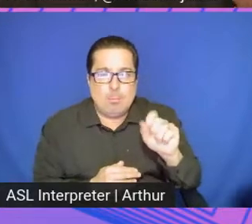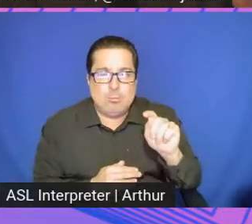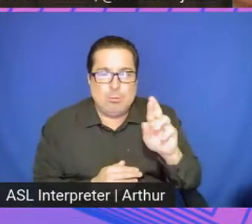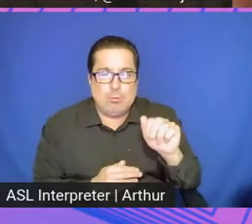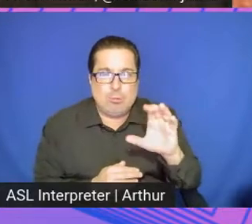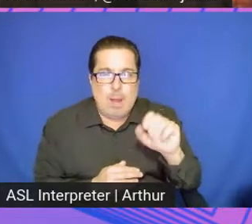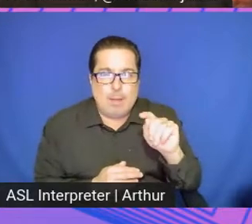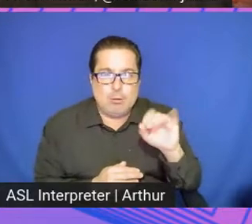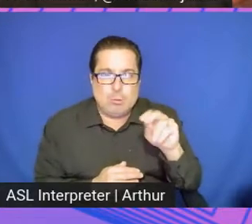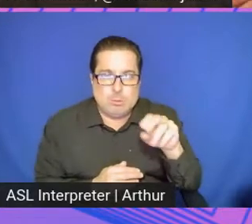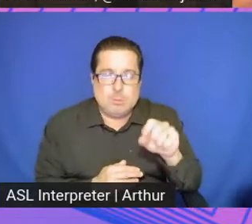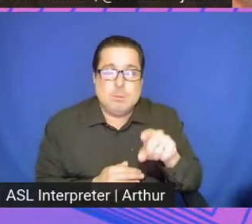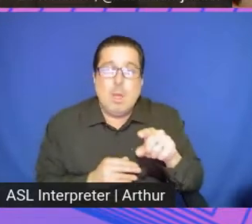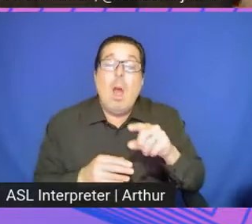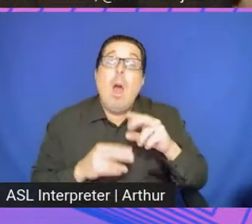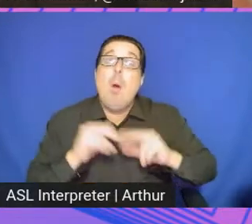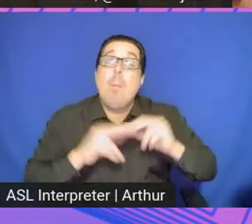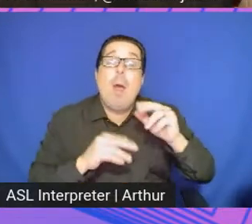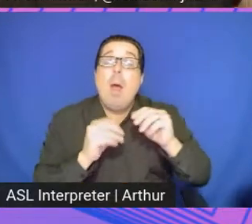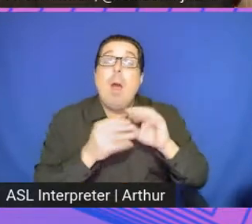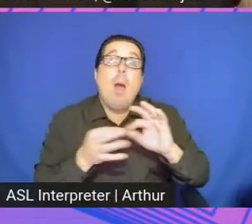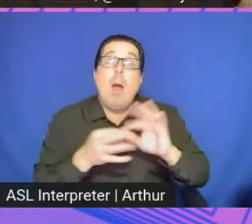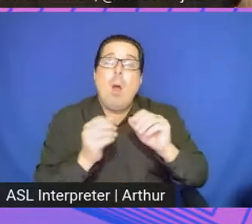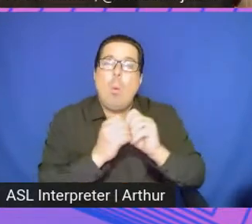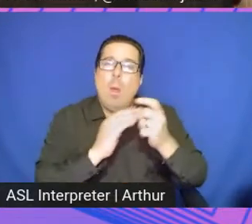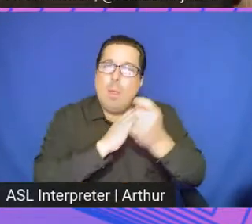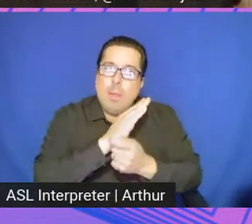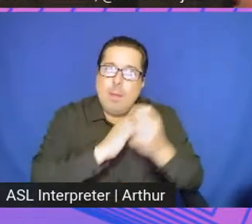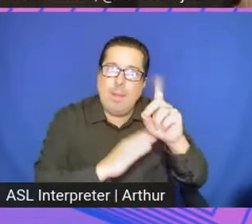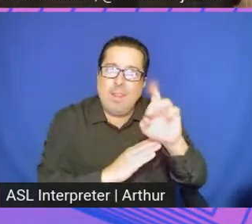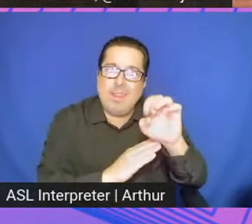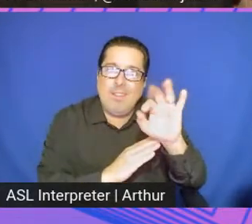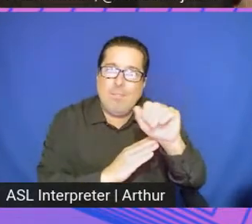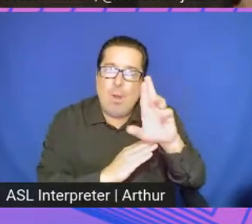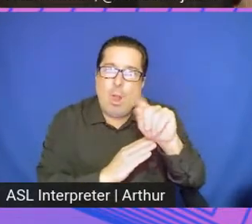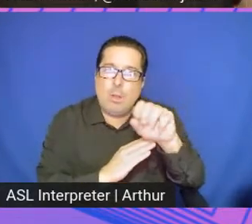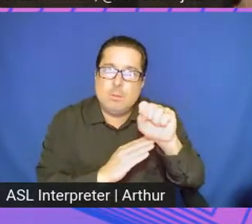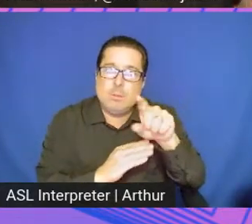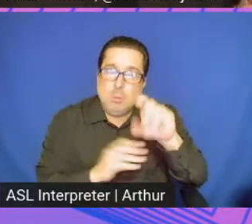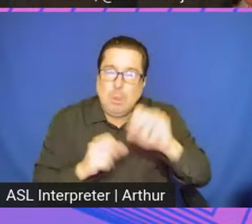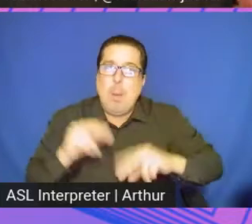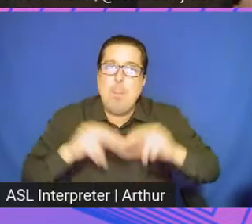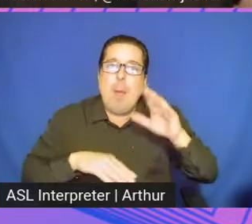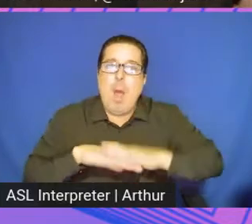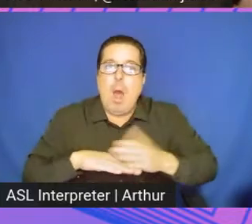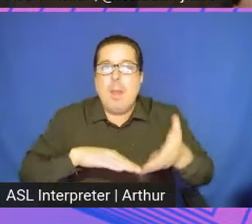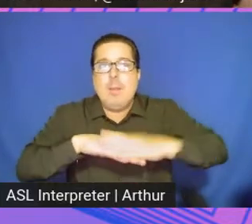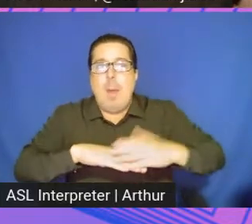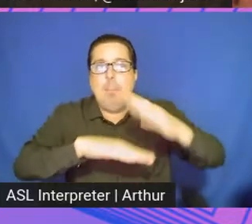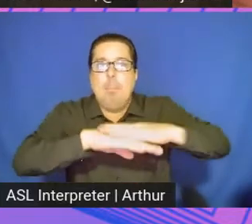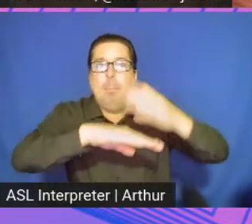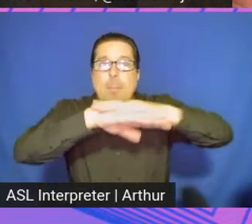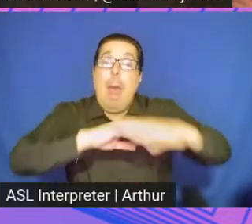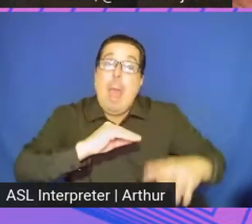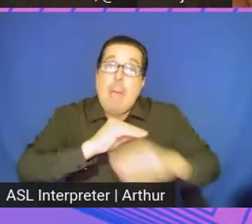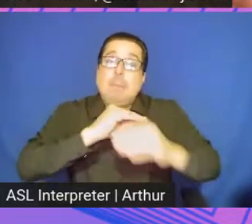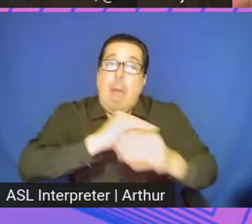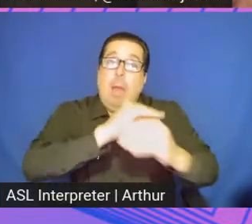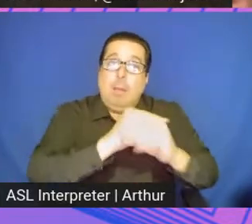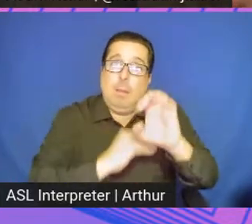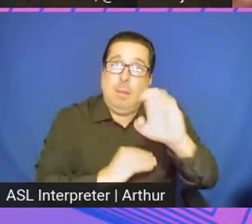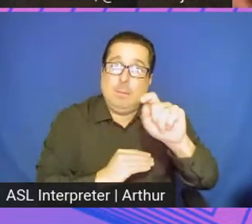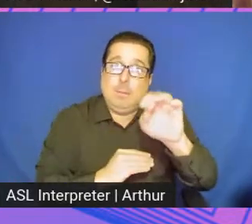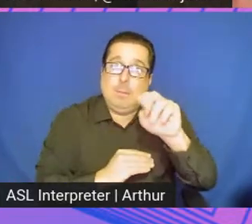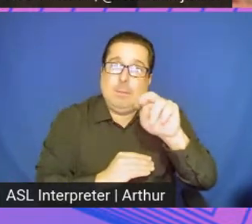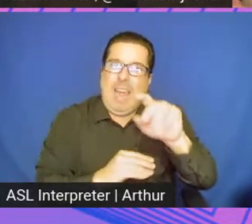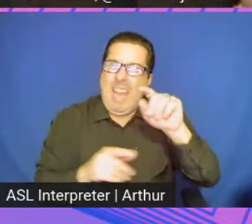with same defaults, and then you can build on top and extend as needed. So let's talk